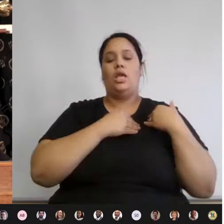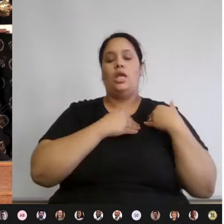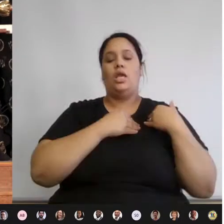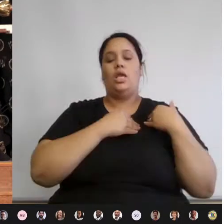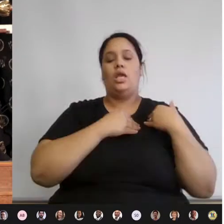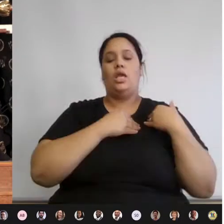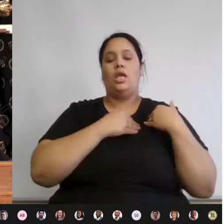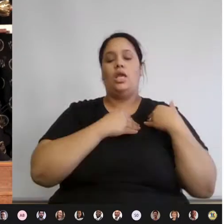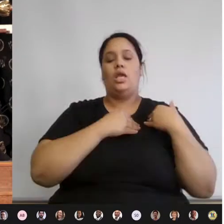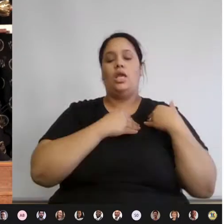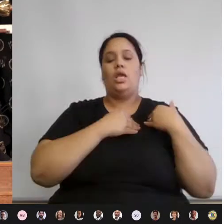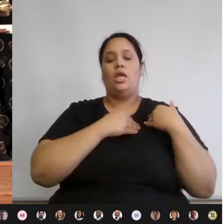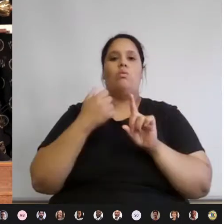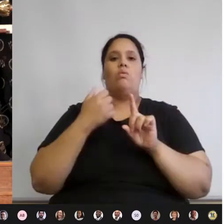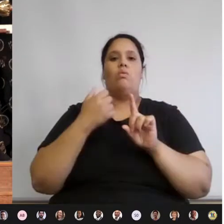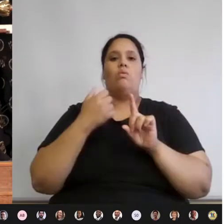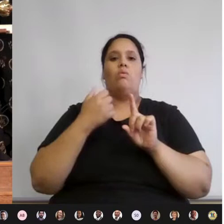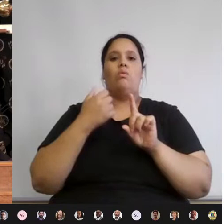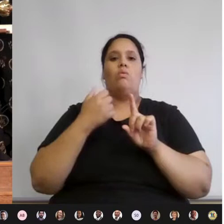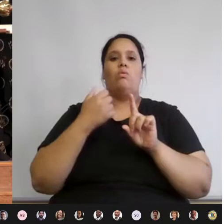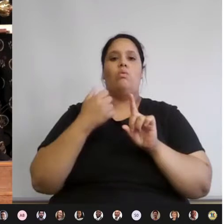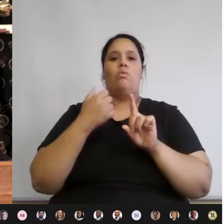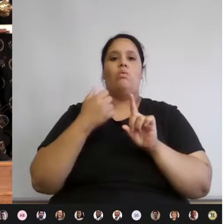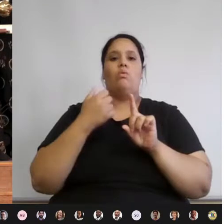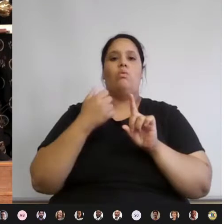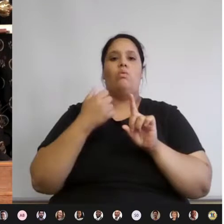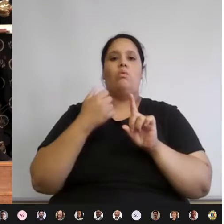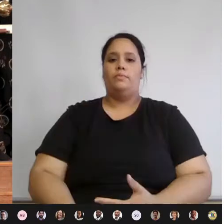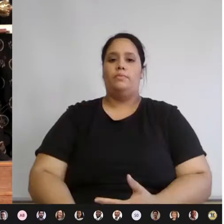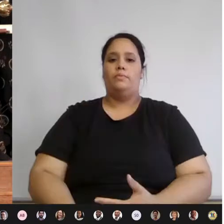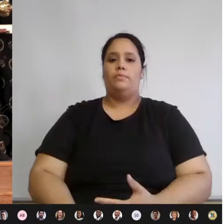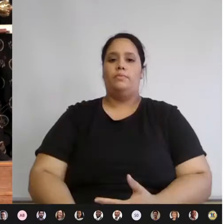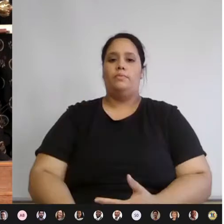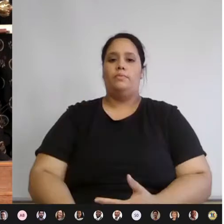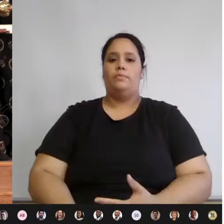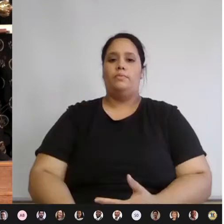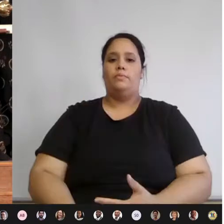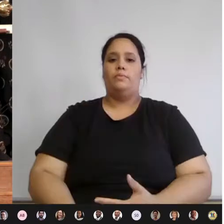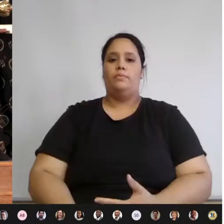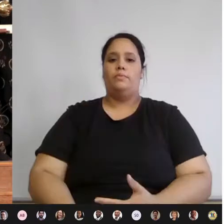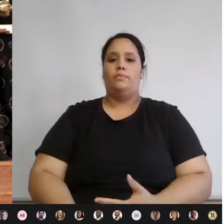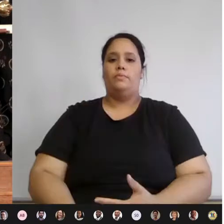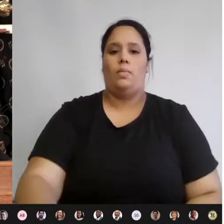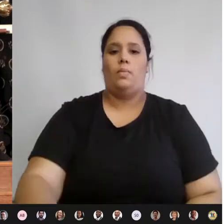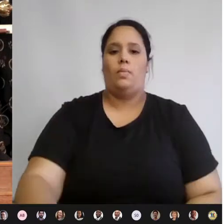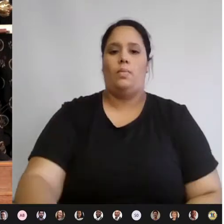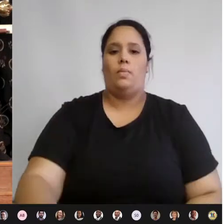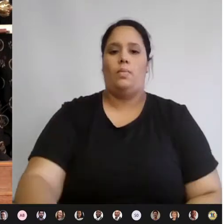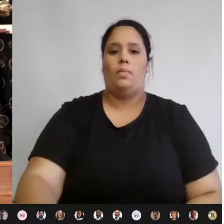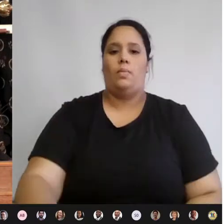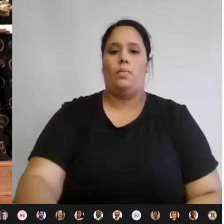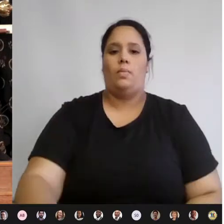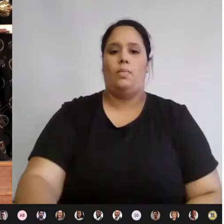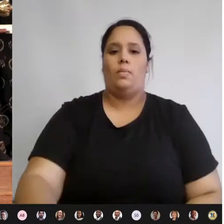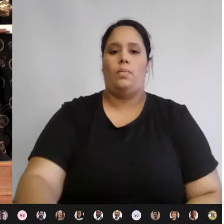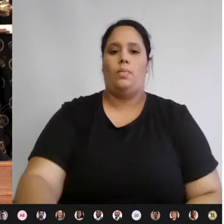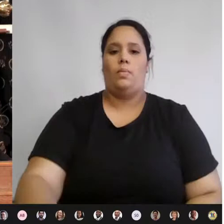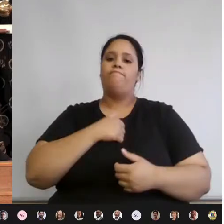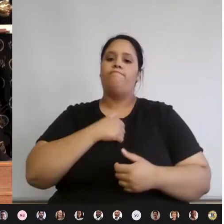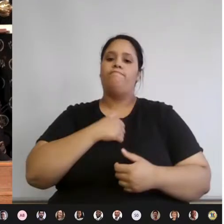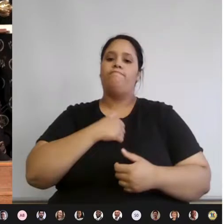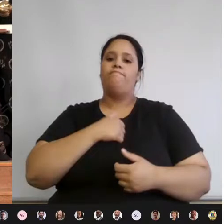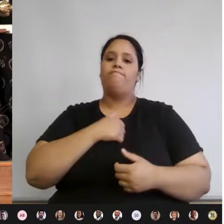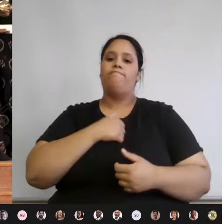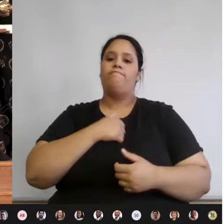I would also like to say is that I gave my condolences to those families who lost